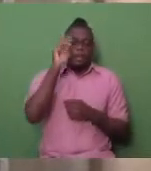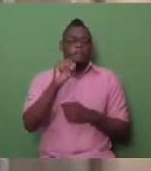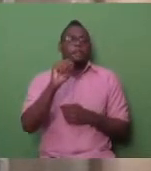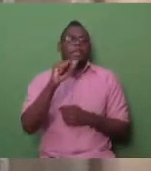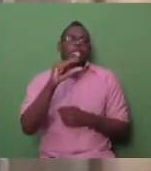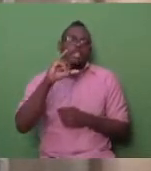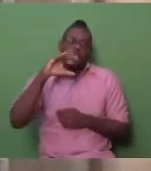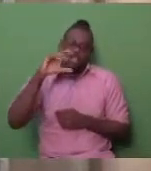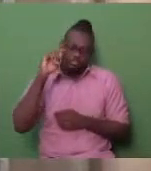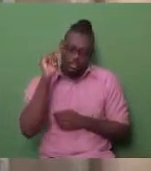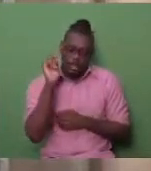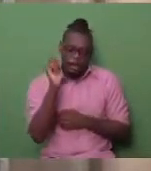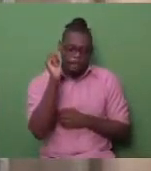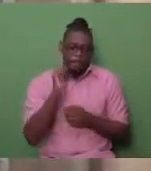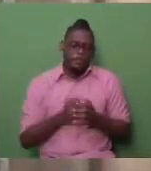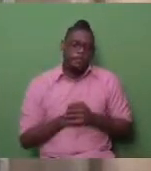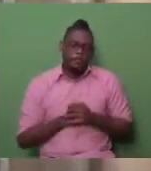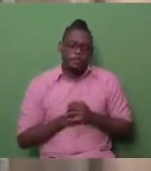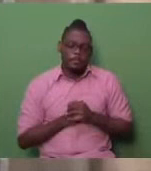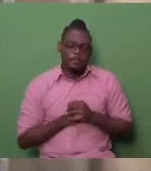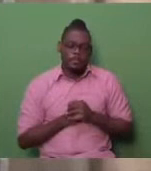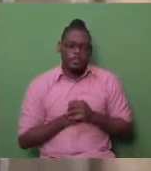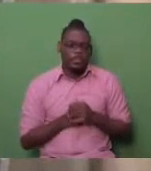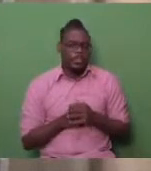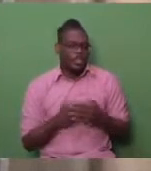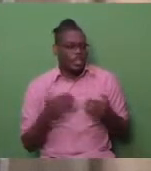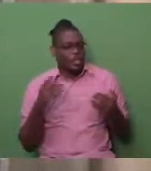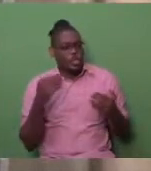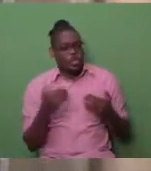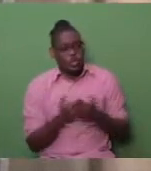This ministry was created this year,